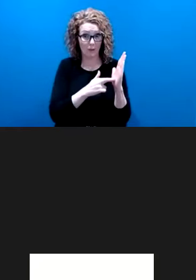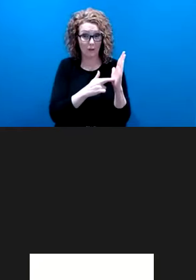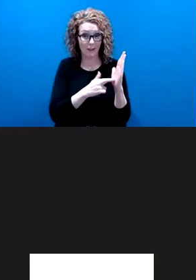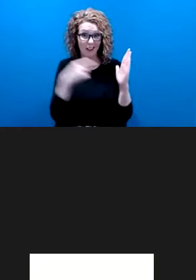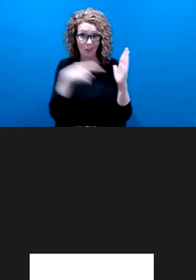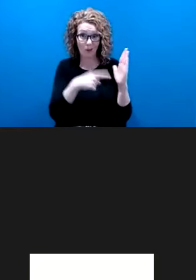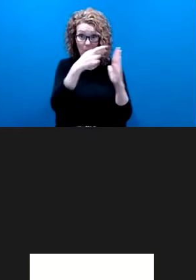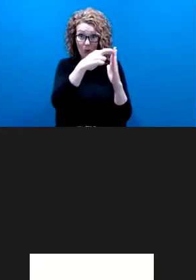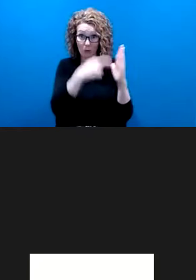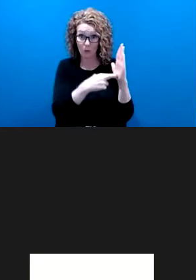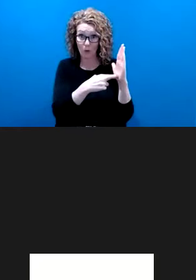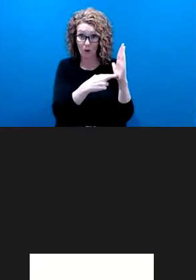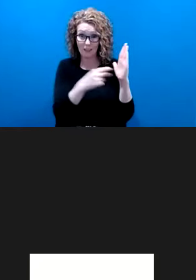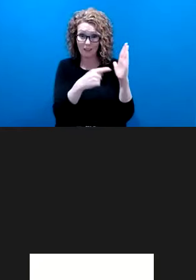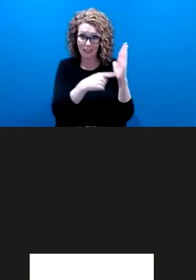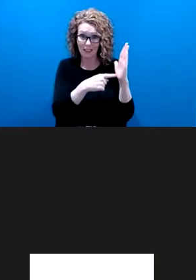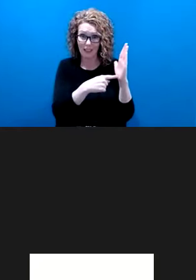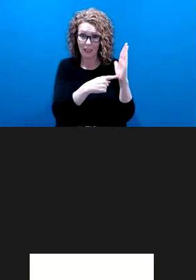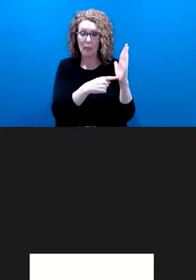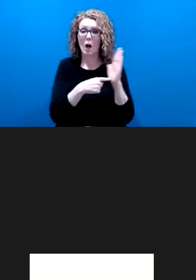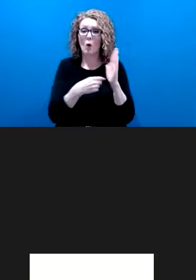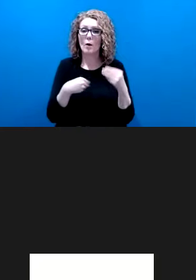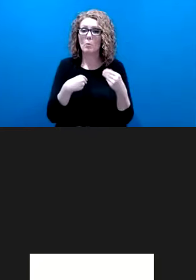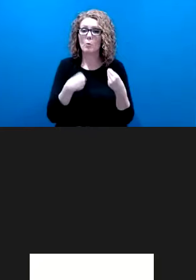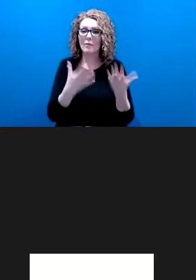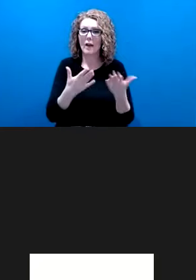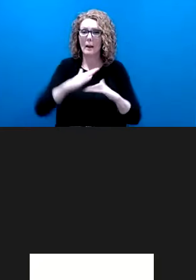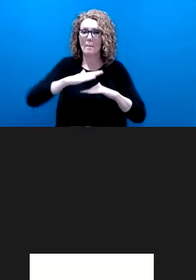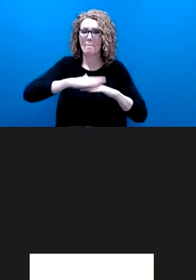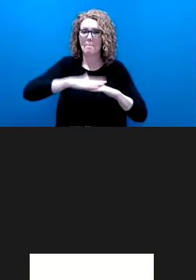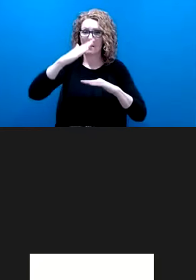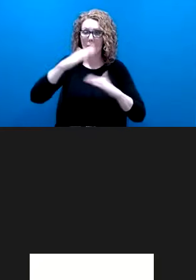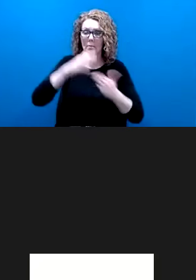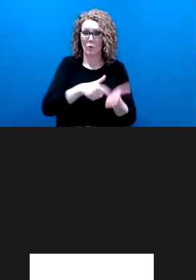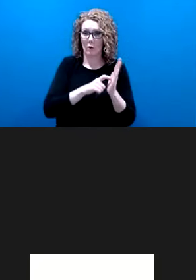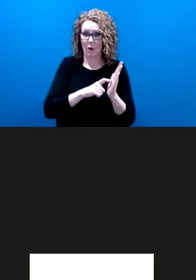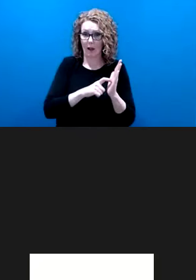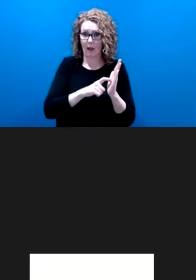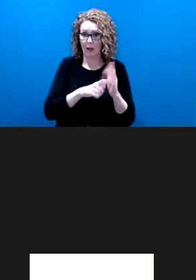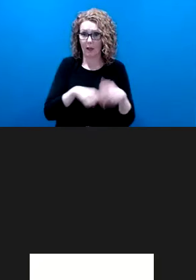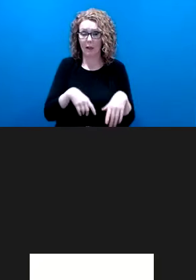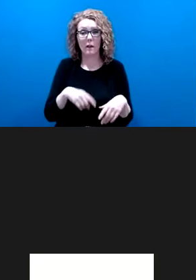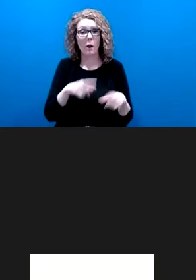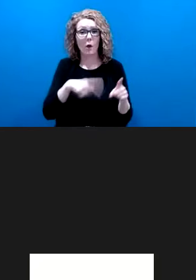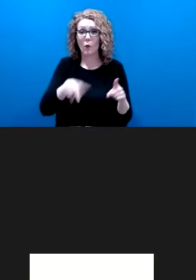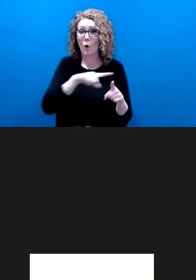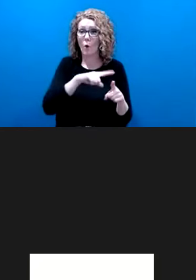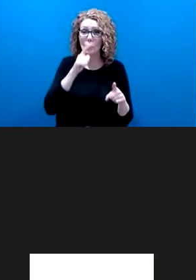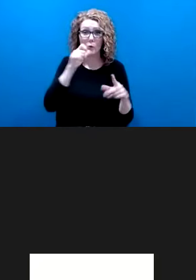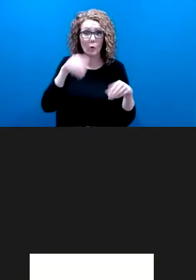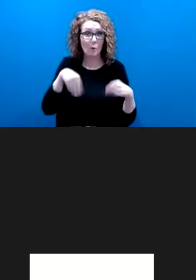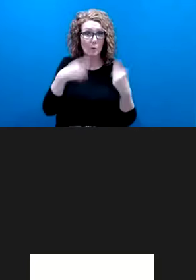like we said, is really defining the minimum standard. People who provide trainings and professionals alike can